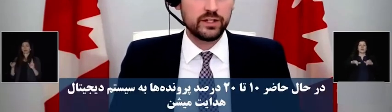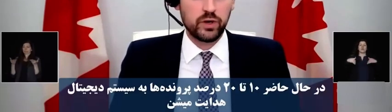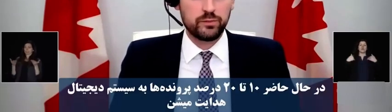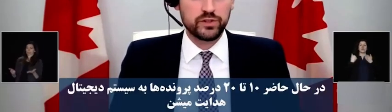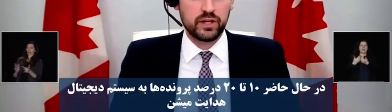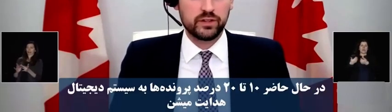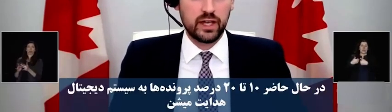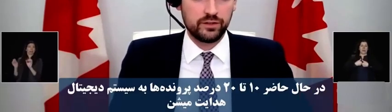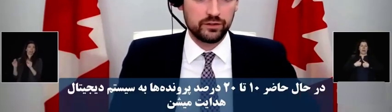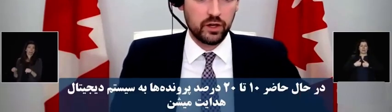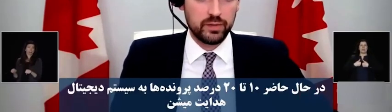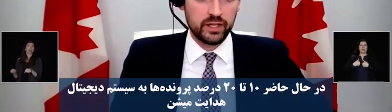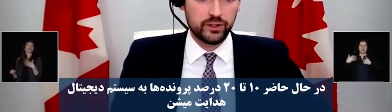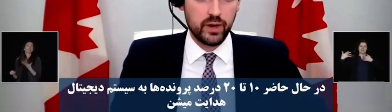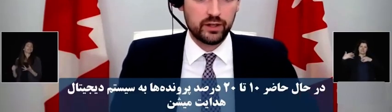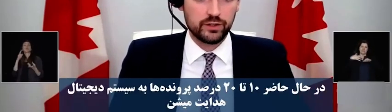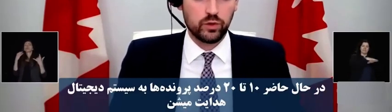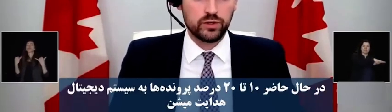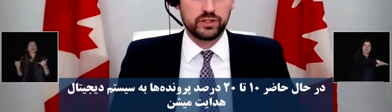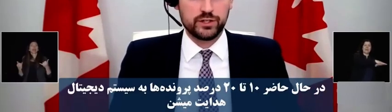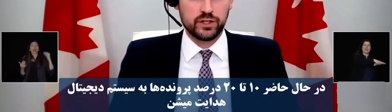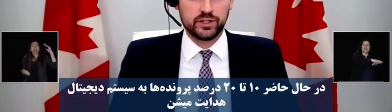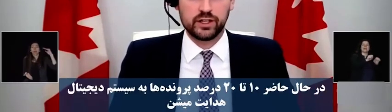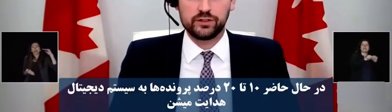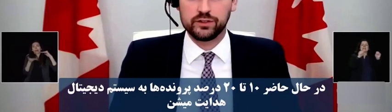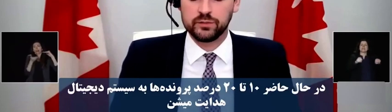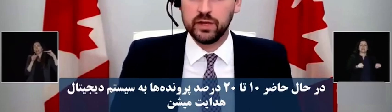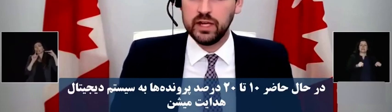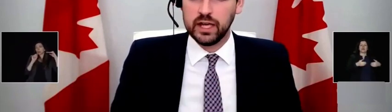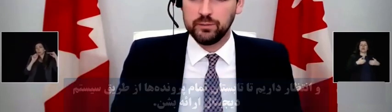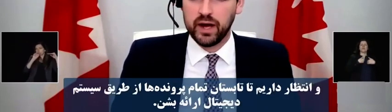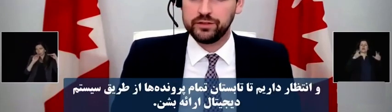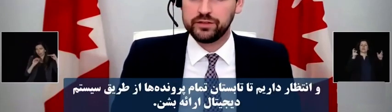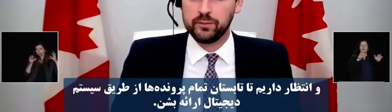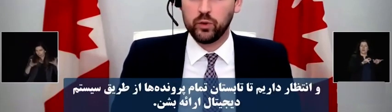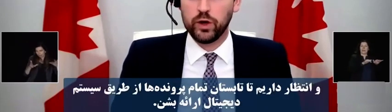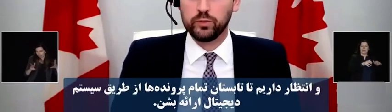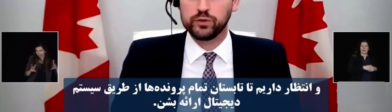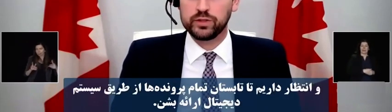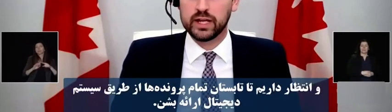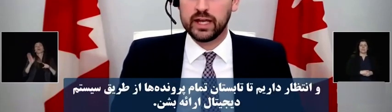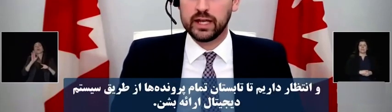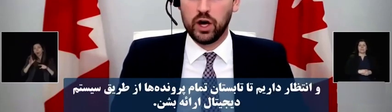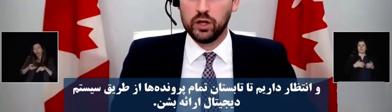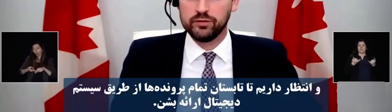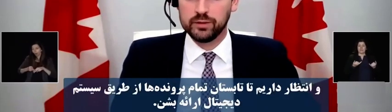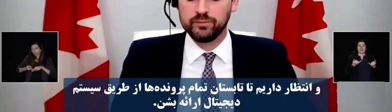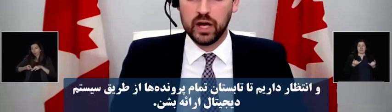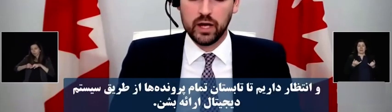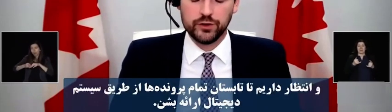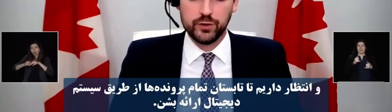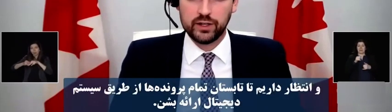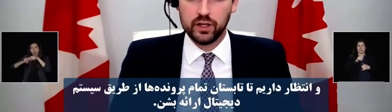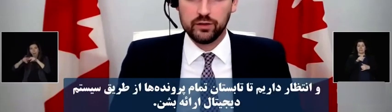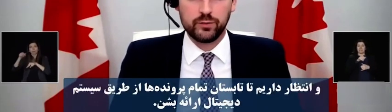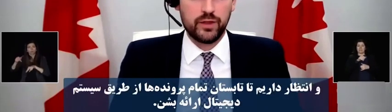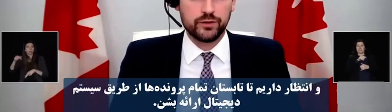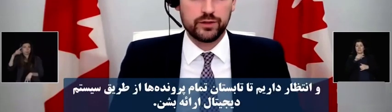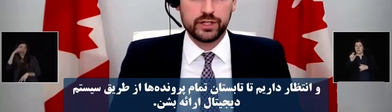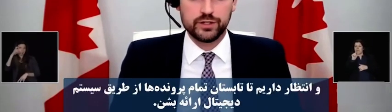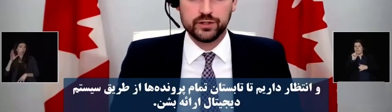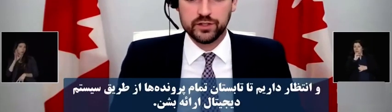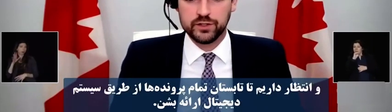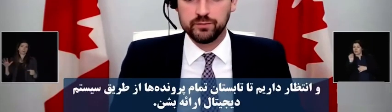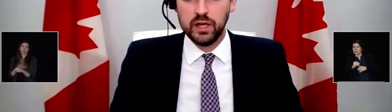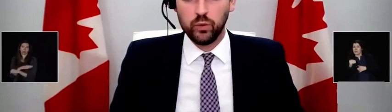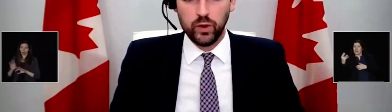Presently, 10 to 20% of the cases are being directed towards the digital intake system. And by this summer, we hope to dedicate all of them, or direct all of them rather,